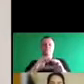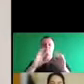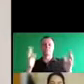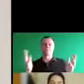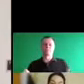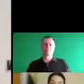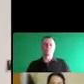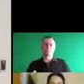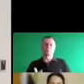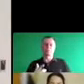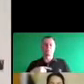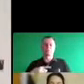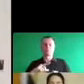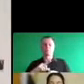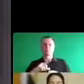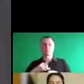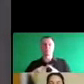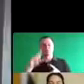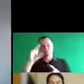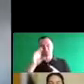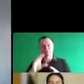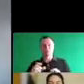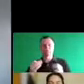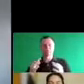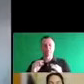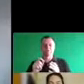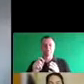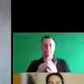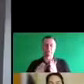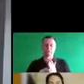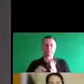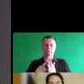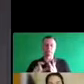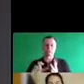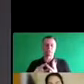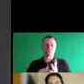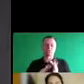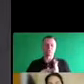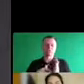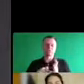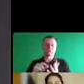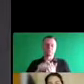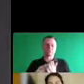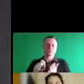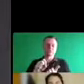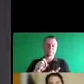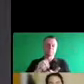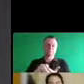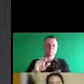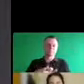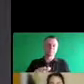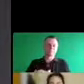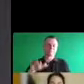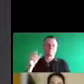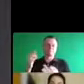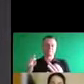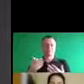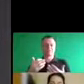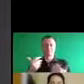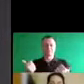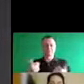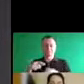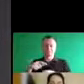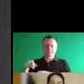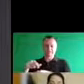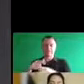documentation, because most people did not document. So how do you fill the gaps? And I think this exhibition and your work